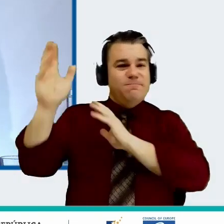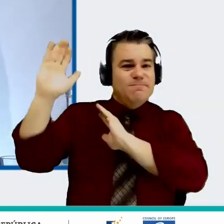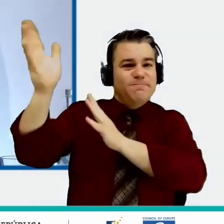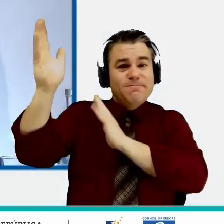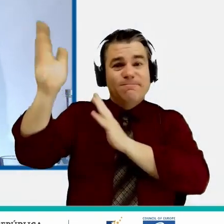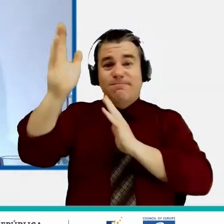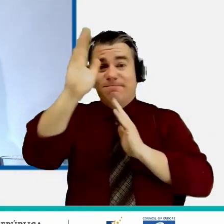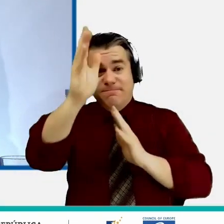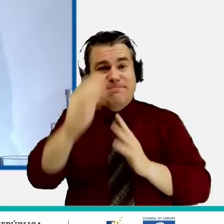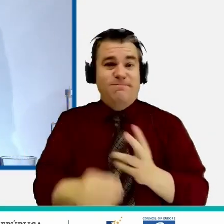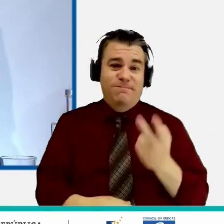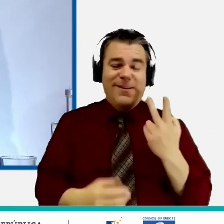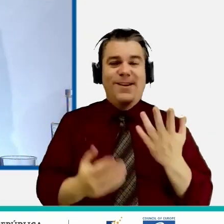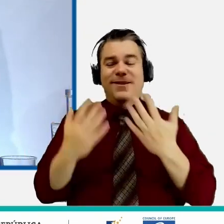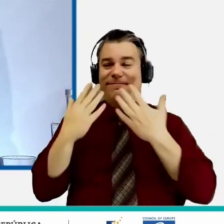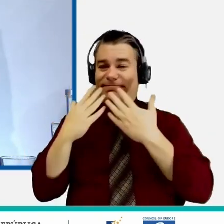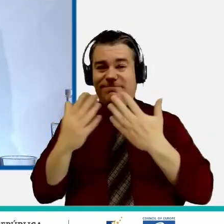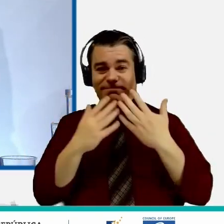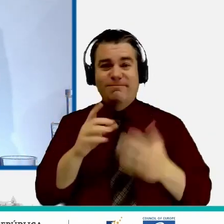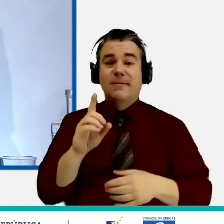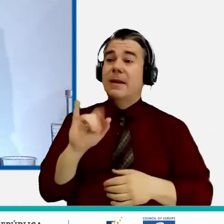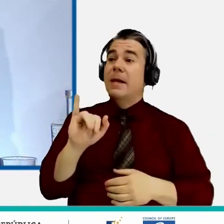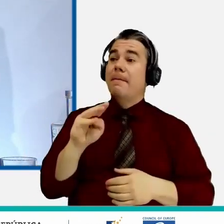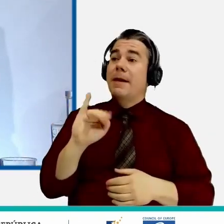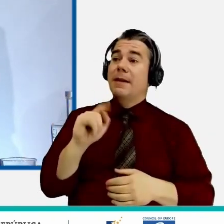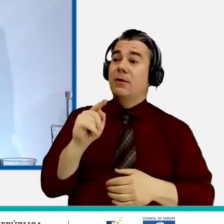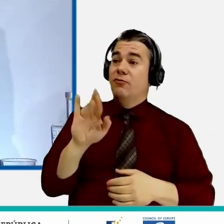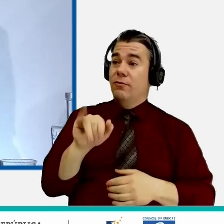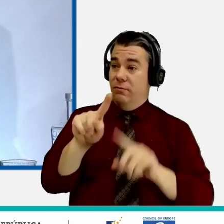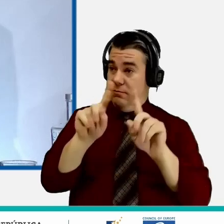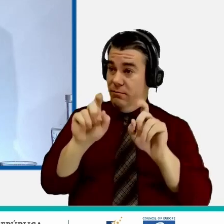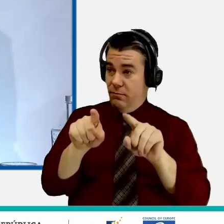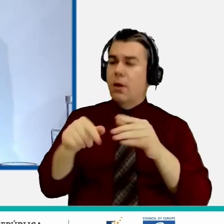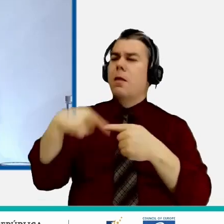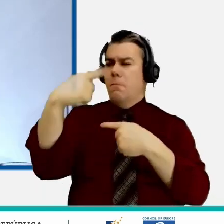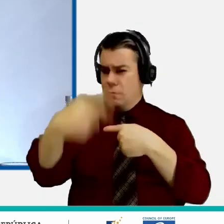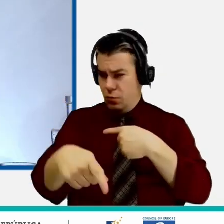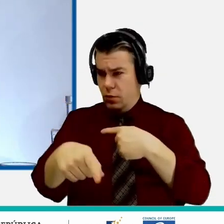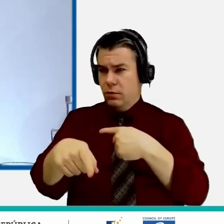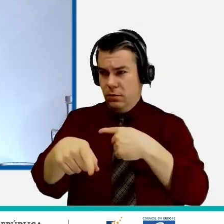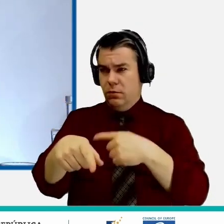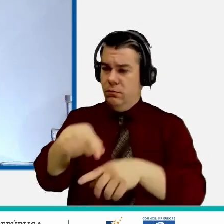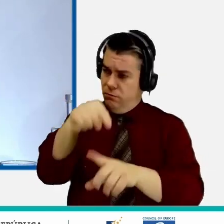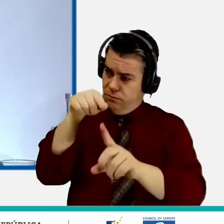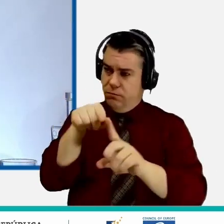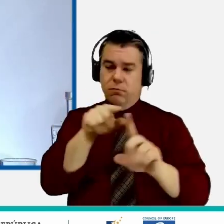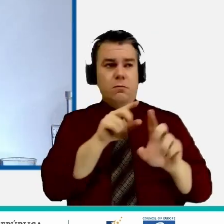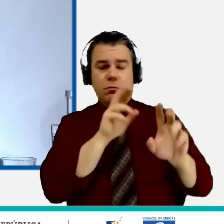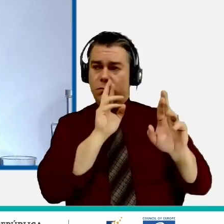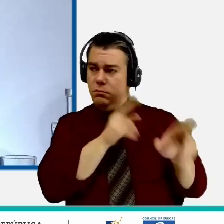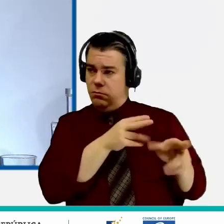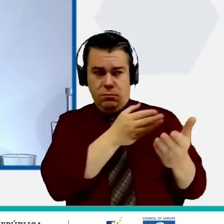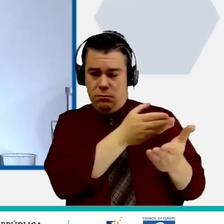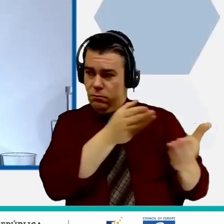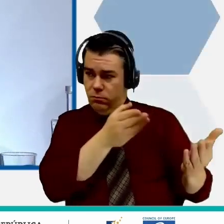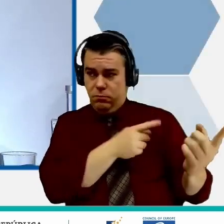received. Dmitry, we will address the specific question to you. You'll have a chance to answer directly to colleagues that asked